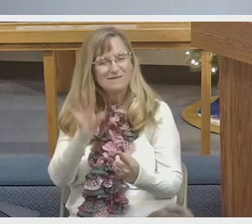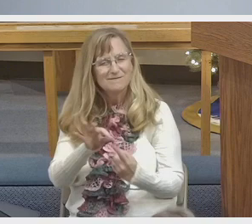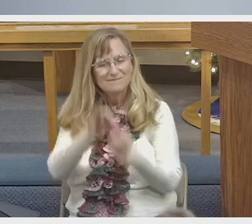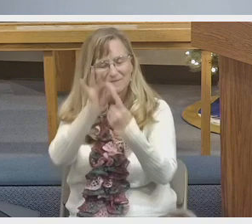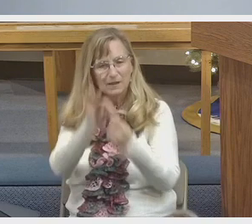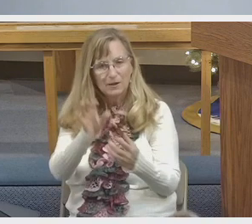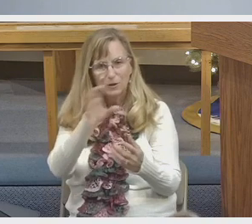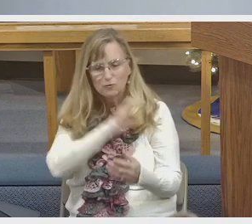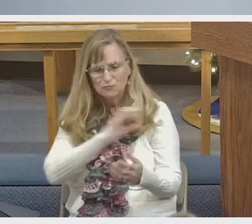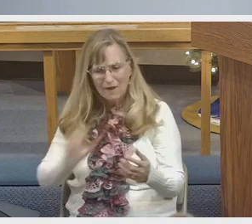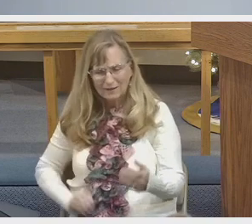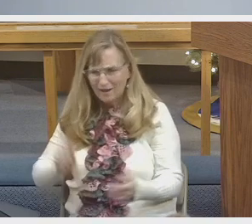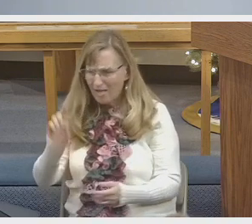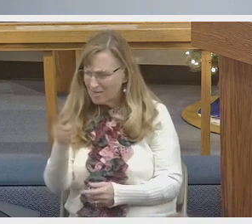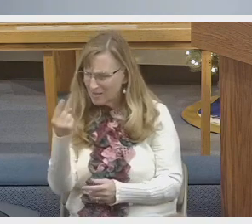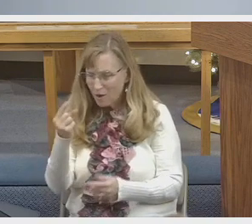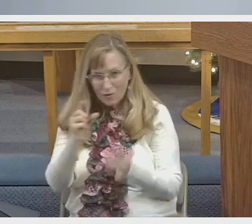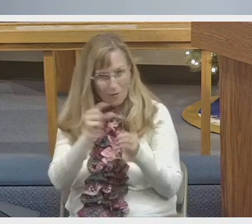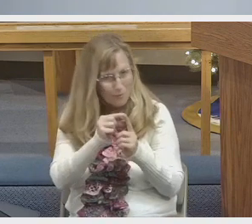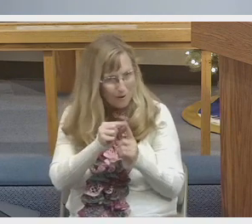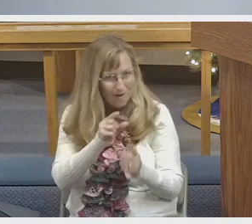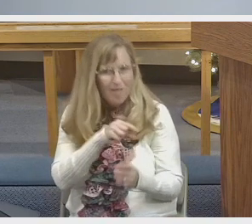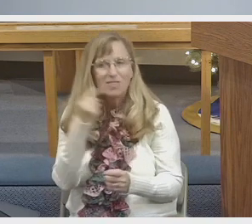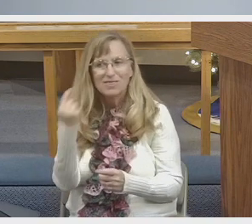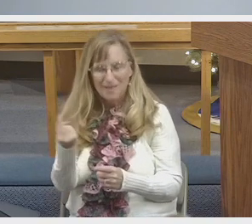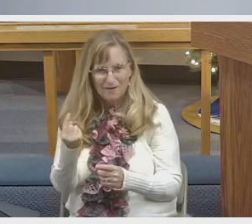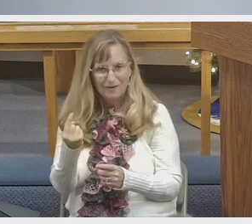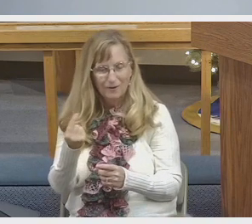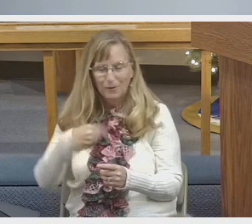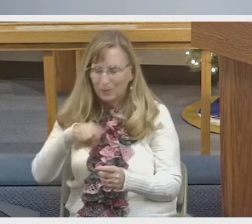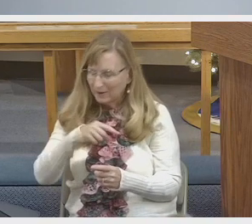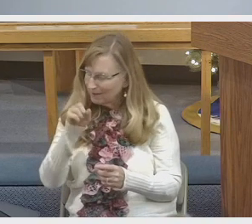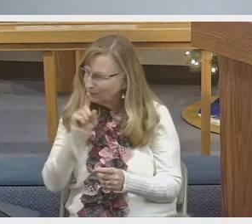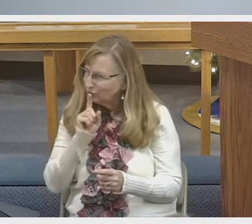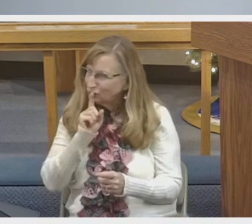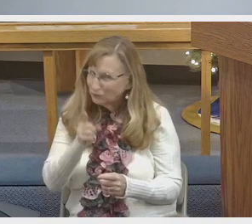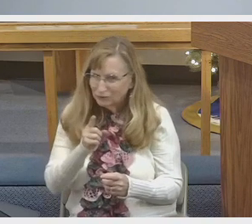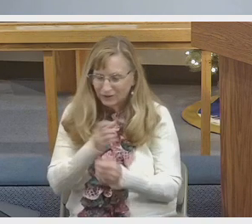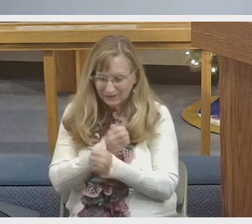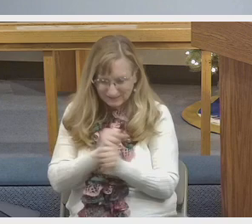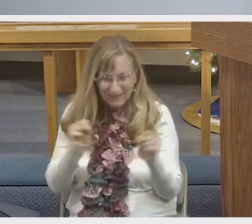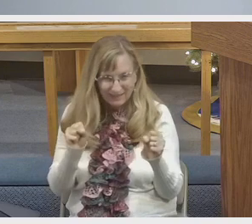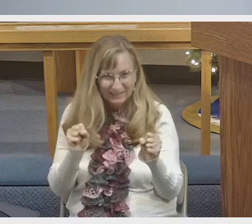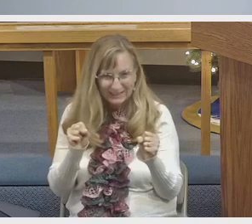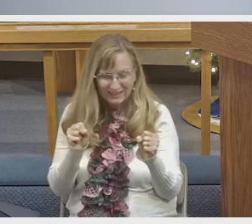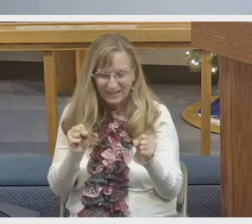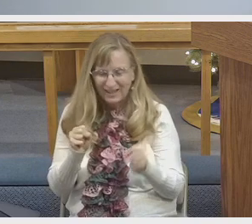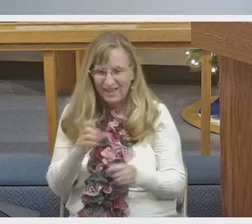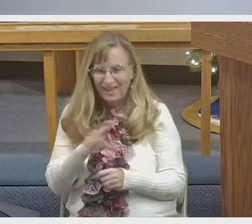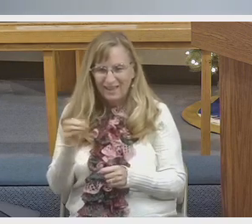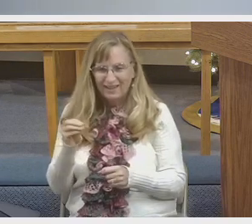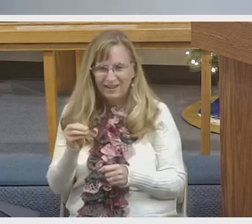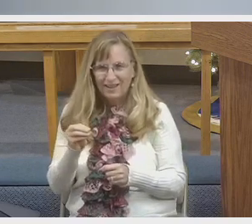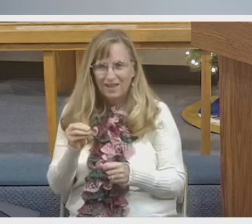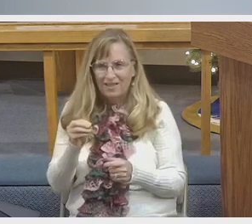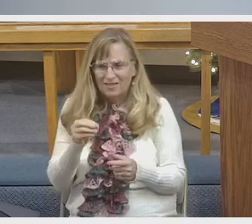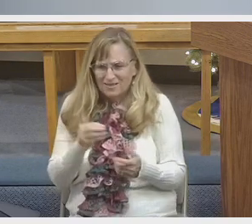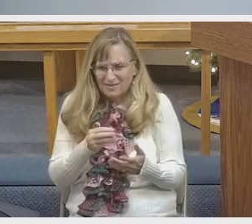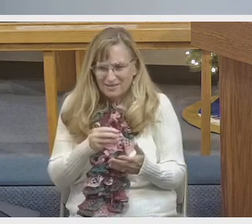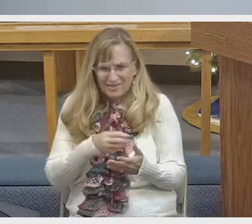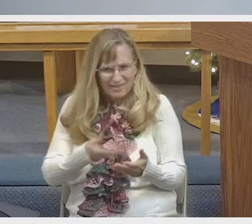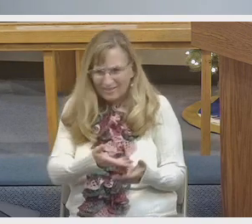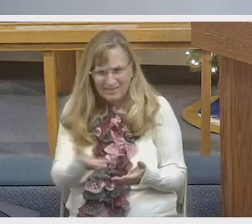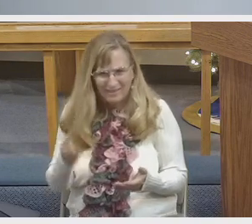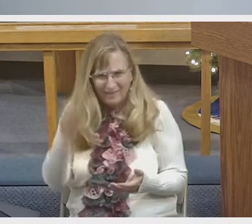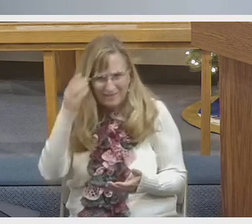the Word alone, that we actually can be sure of our salvation. Because these thoughts are not just